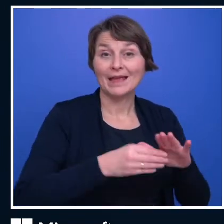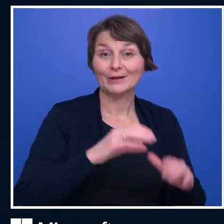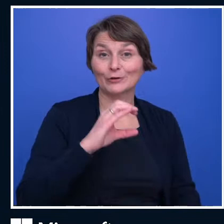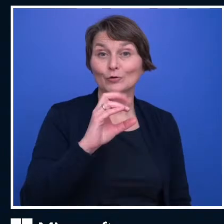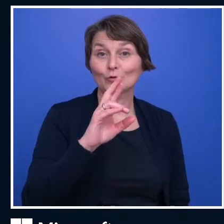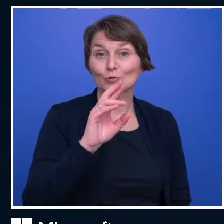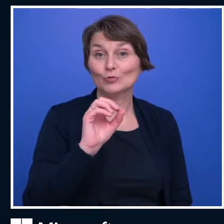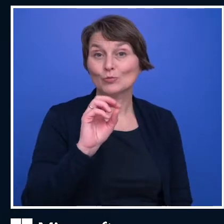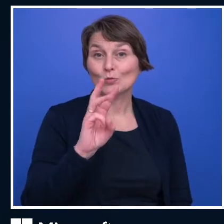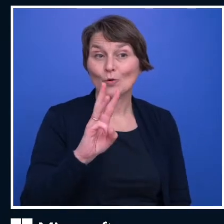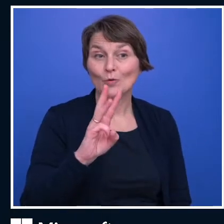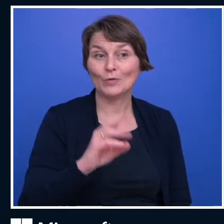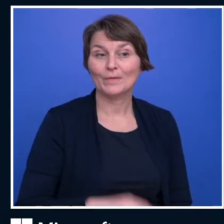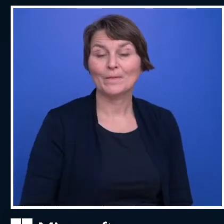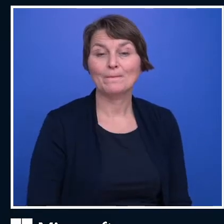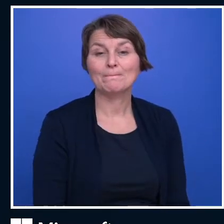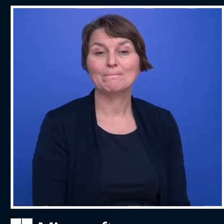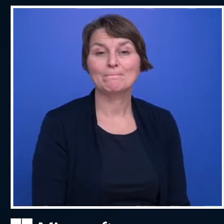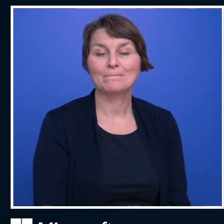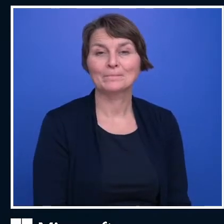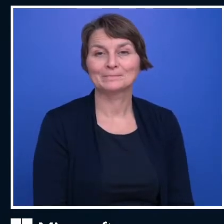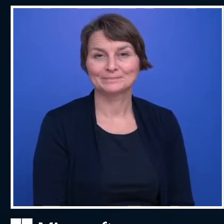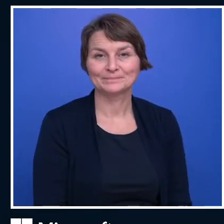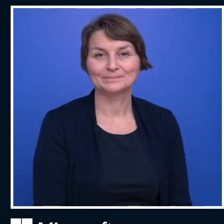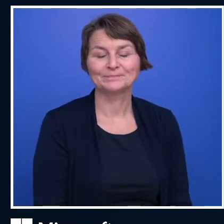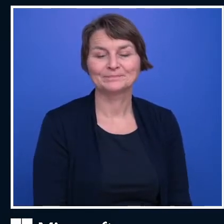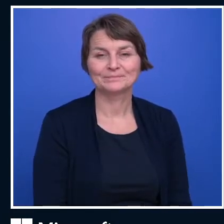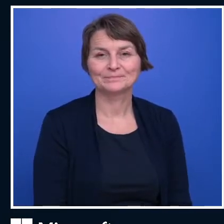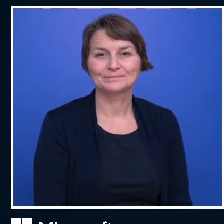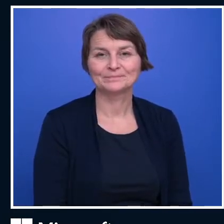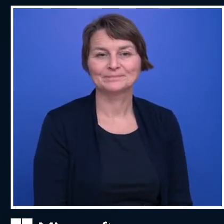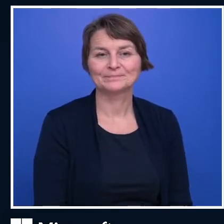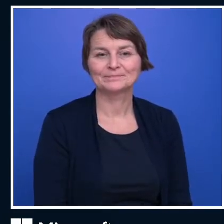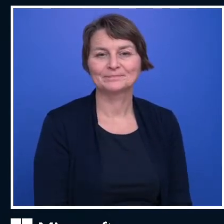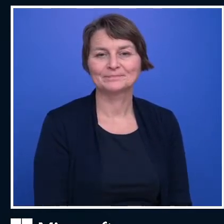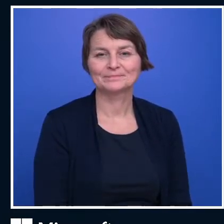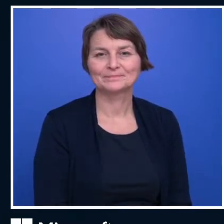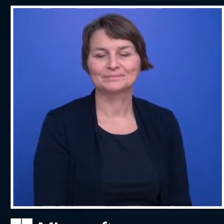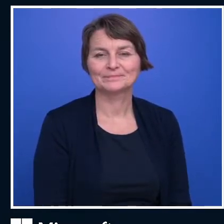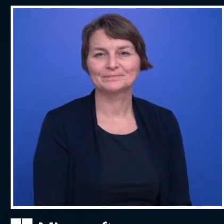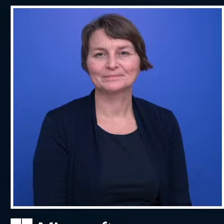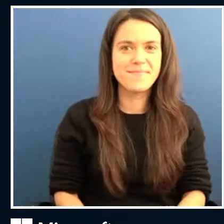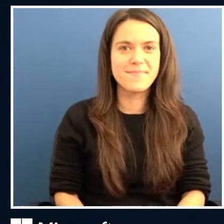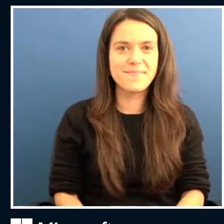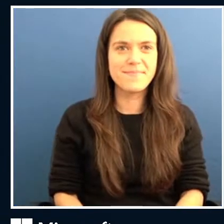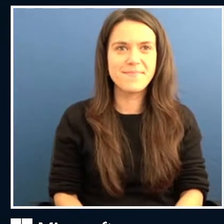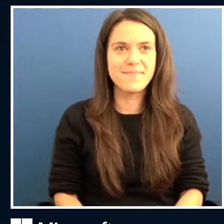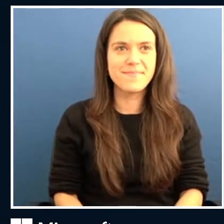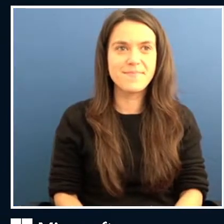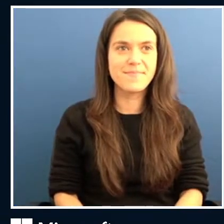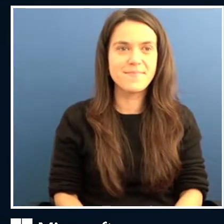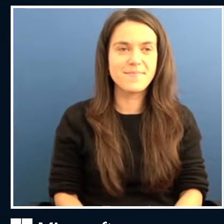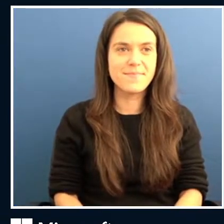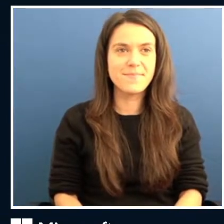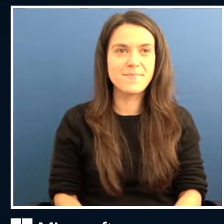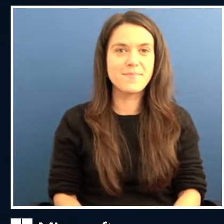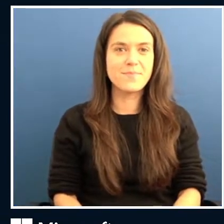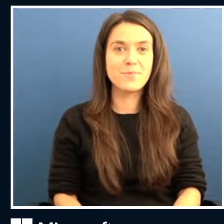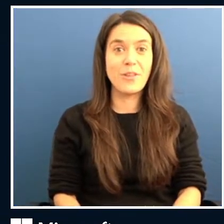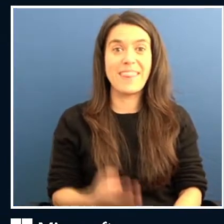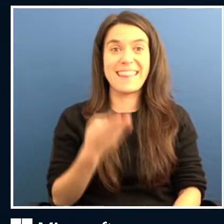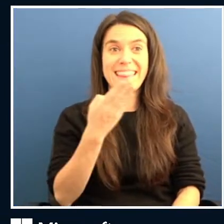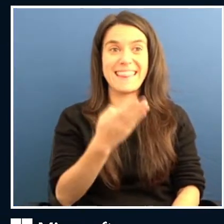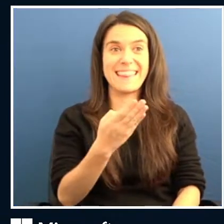and it comes back as being 100% certain that it is a crow. So it's correct so far. Let's try with a second crow image. It comes back